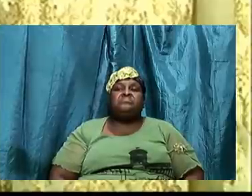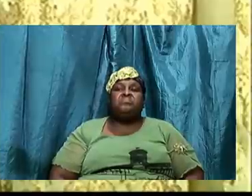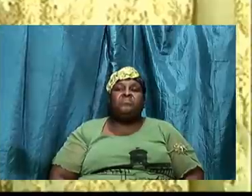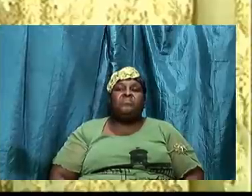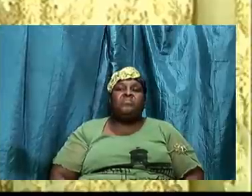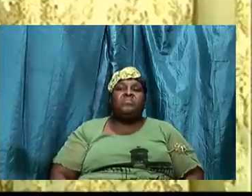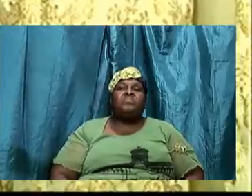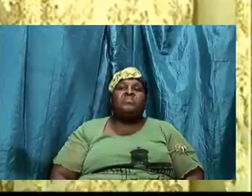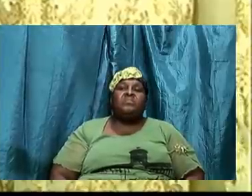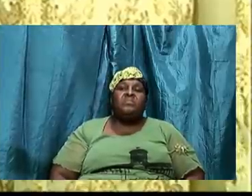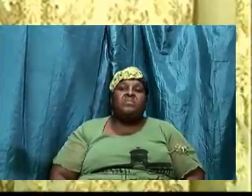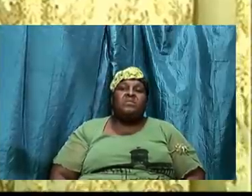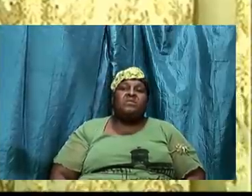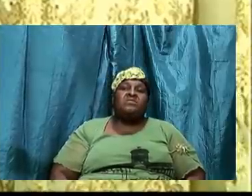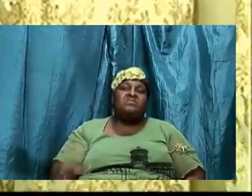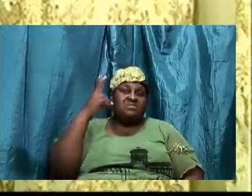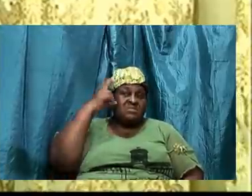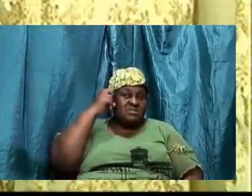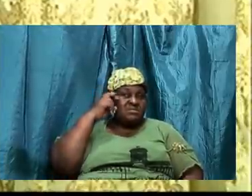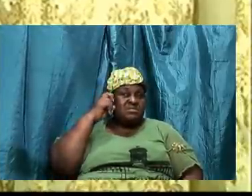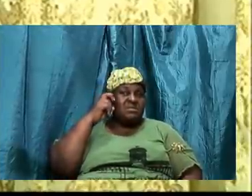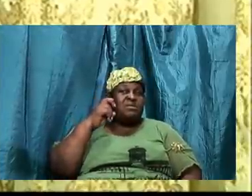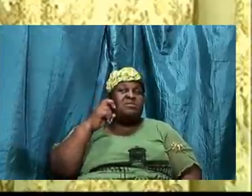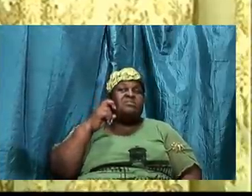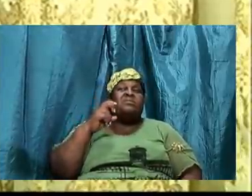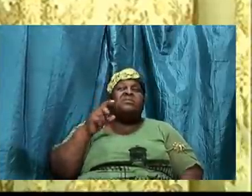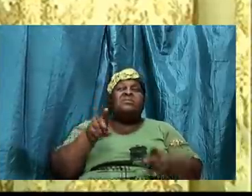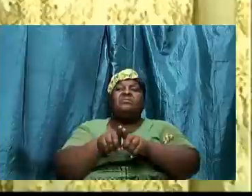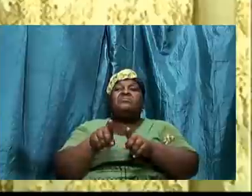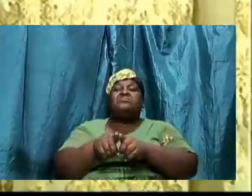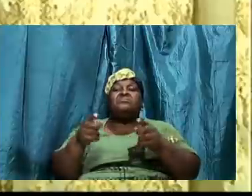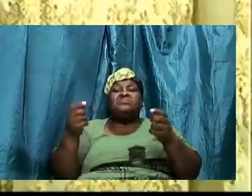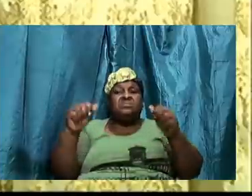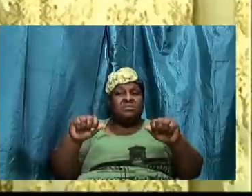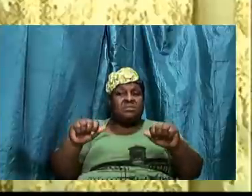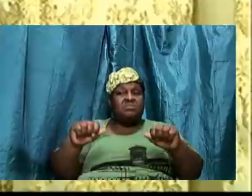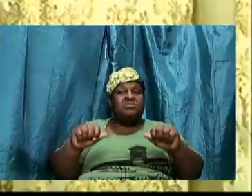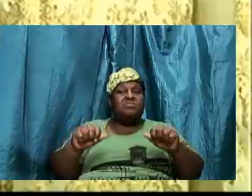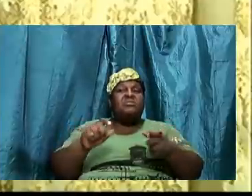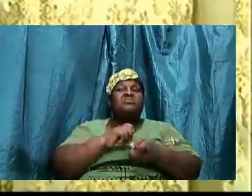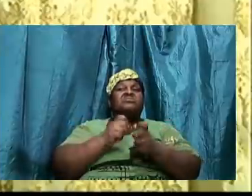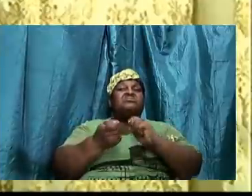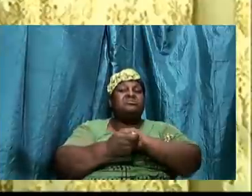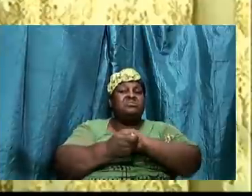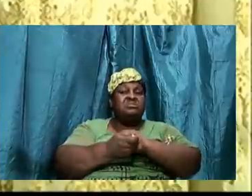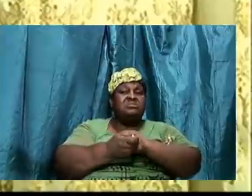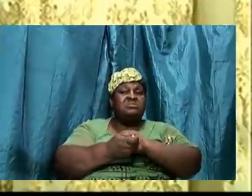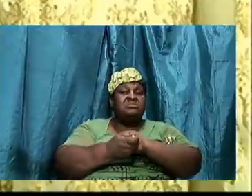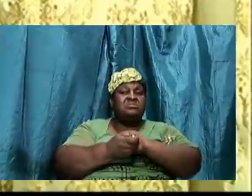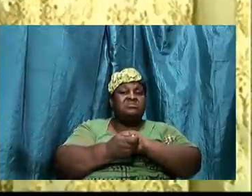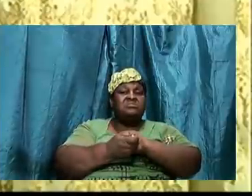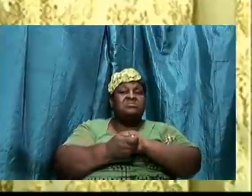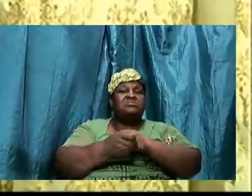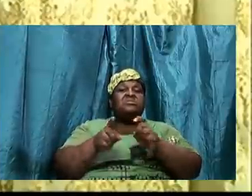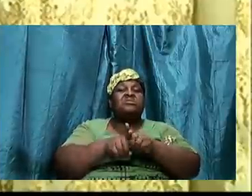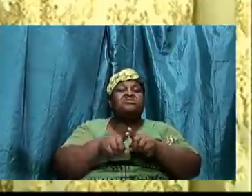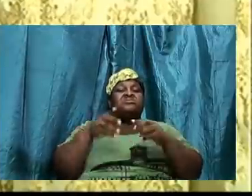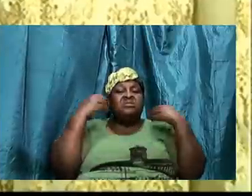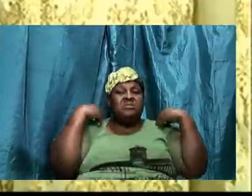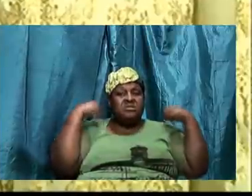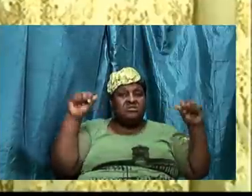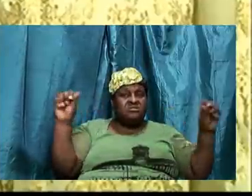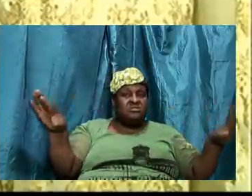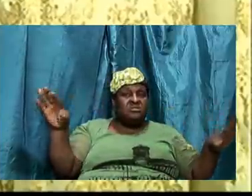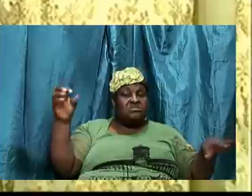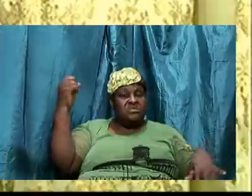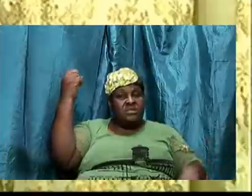Satan is also able to transform himself as an angel of light. And even those, so many times